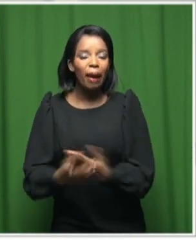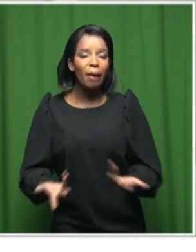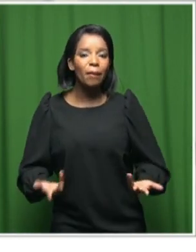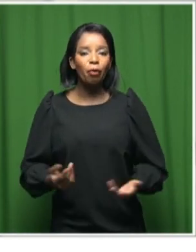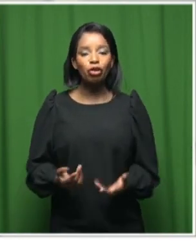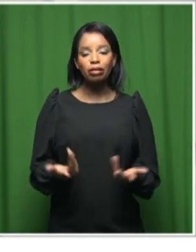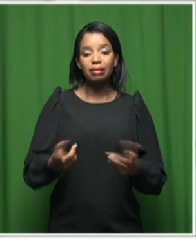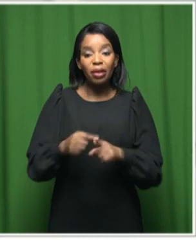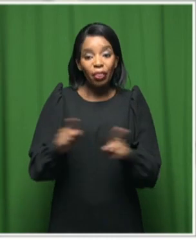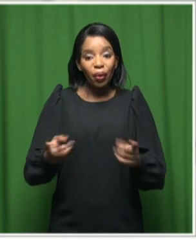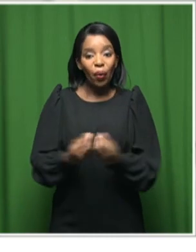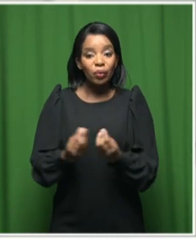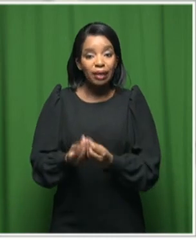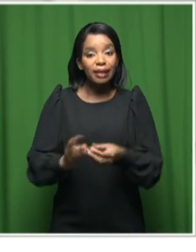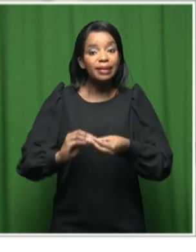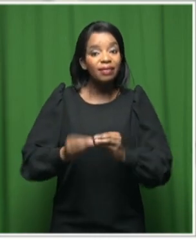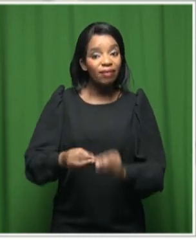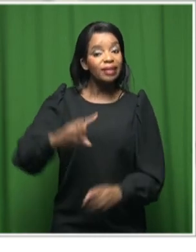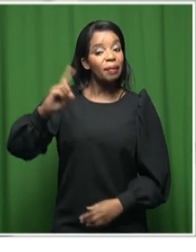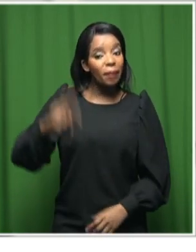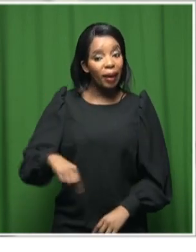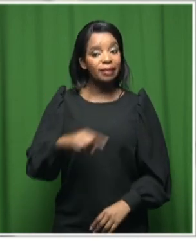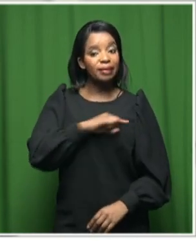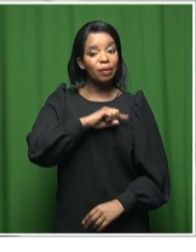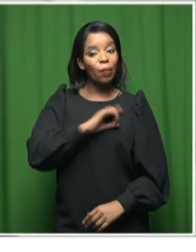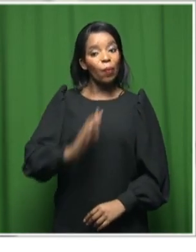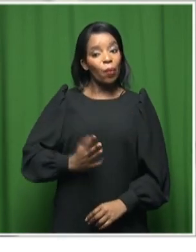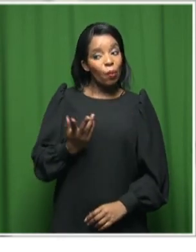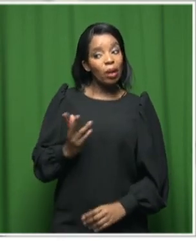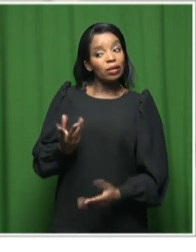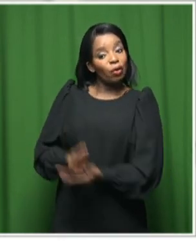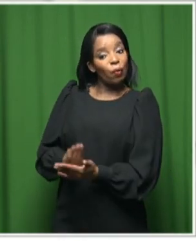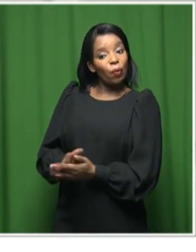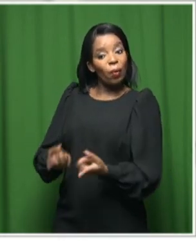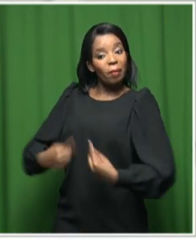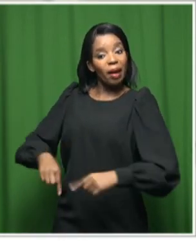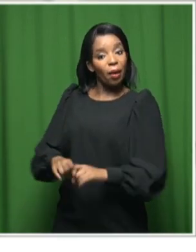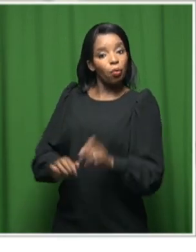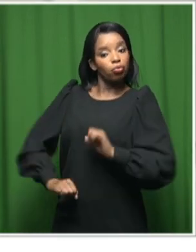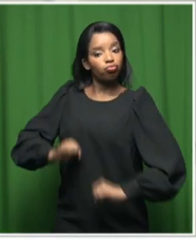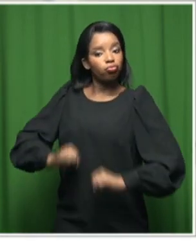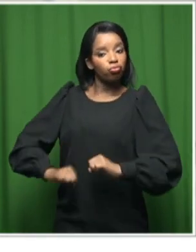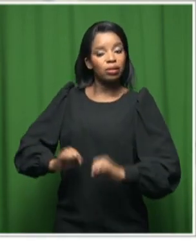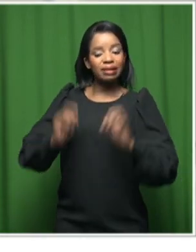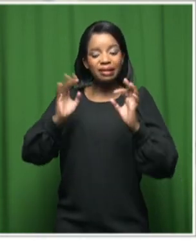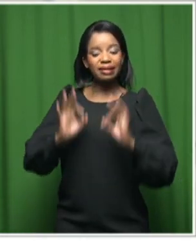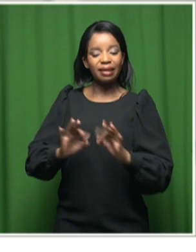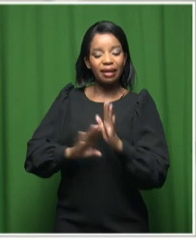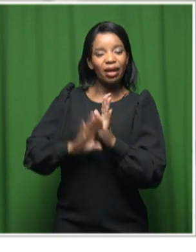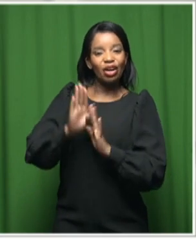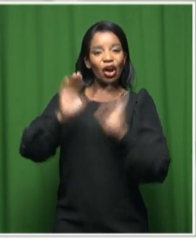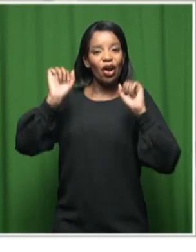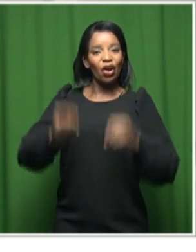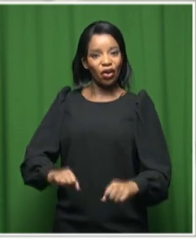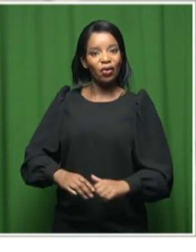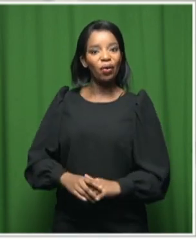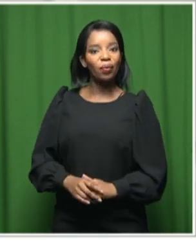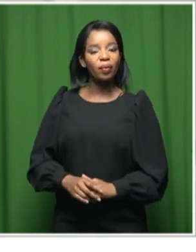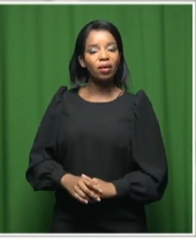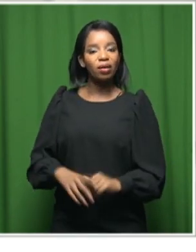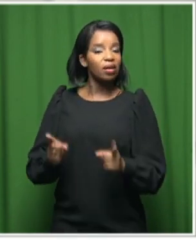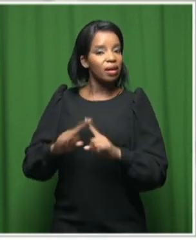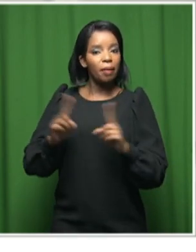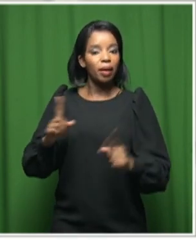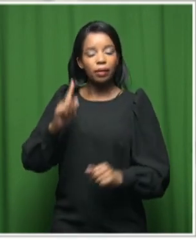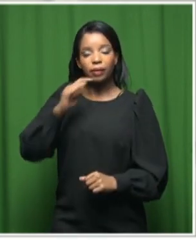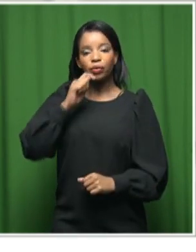to fix those so that the economy can stabilize and begin to grow. I say, Sakina, the barrier to leadership is very